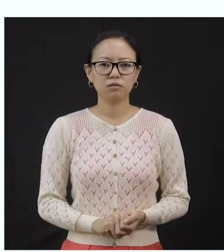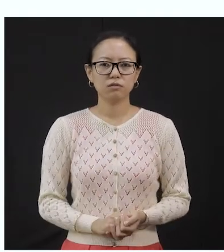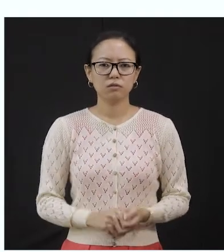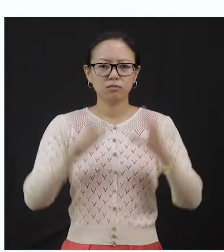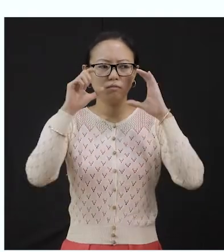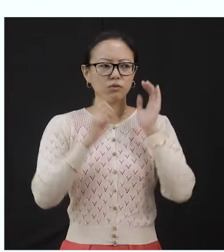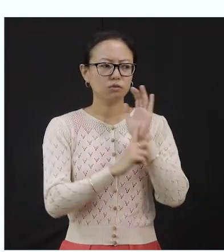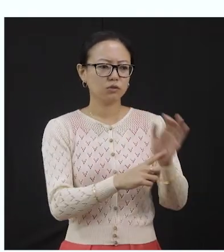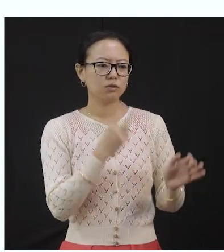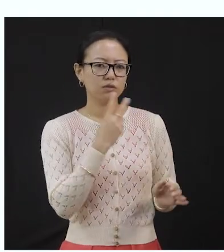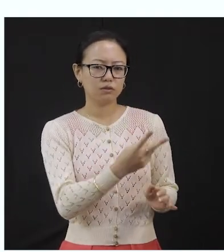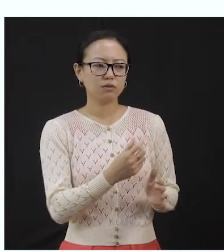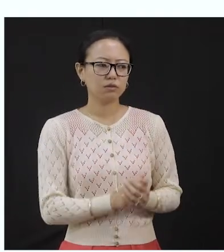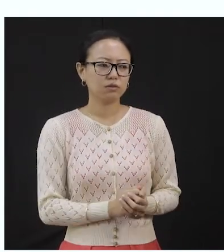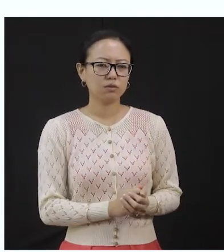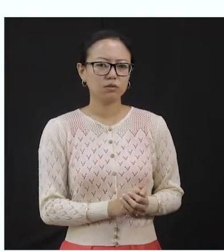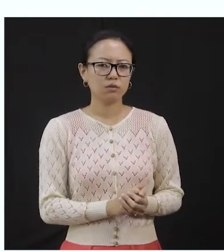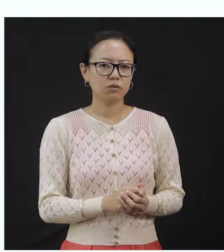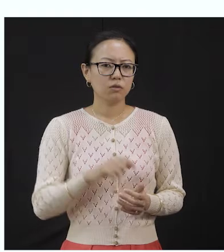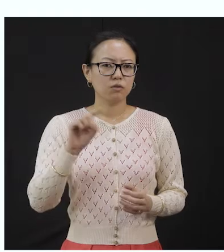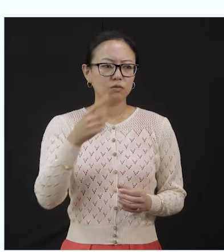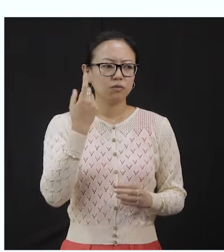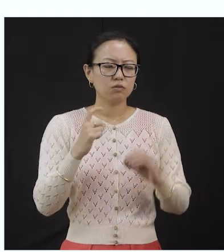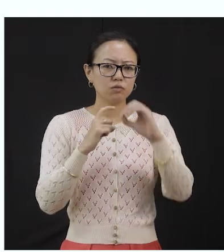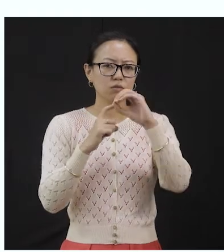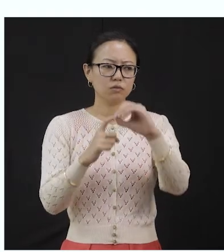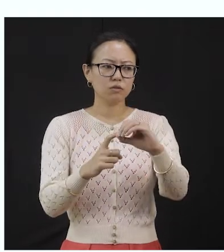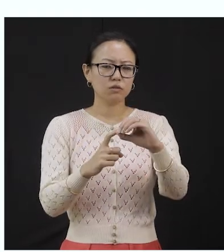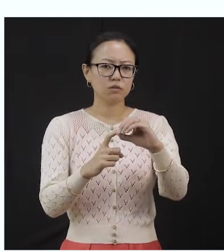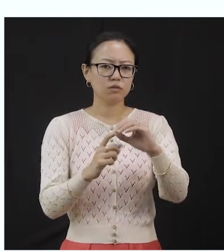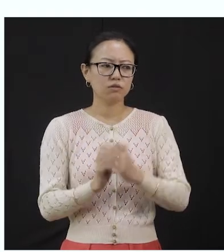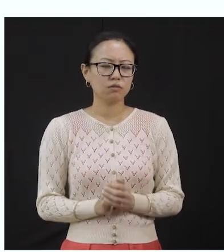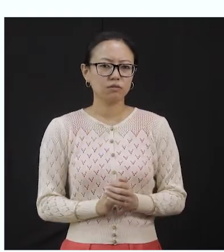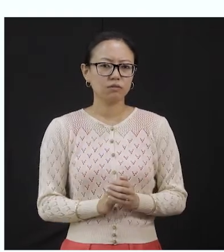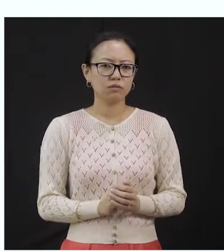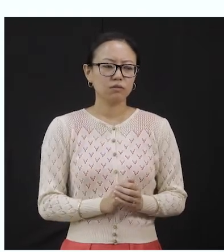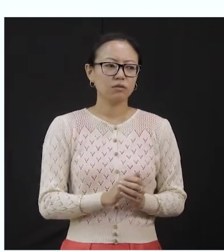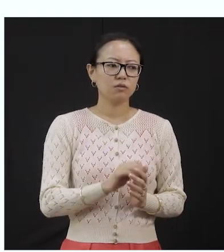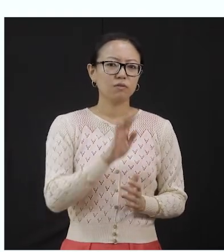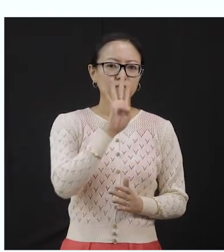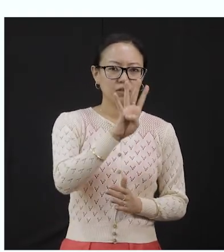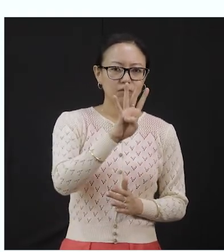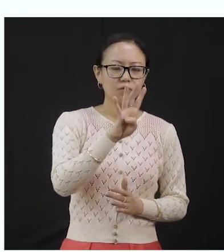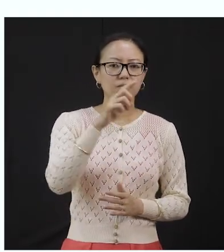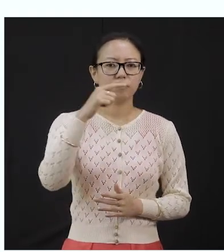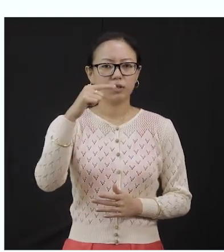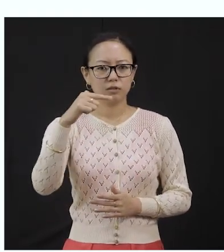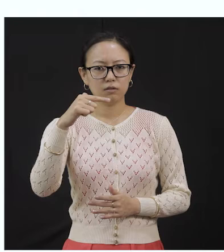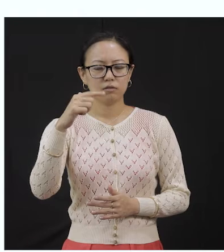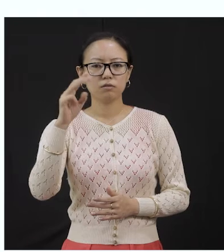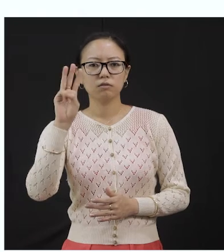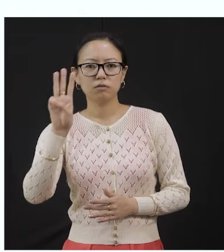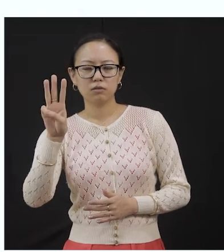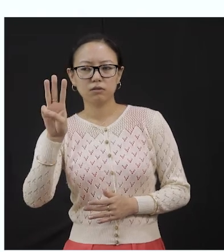check it? Okay. The first question is, read it. 5